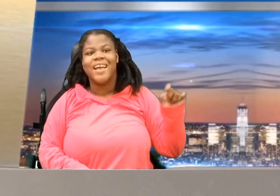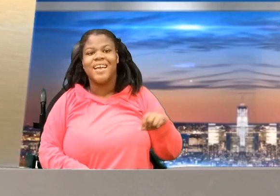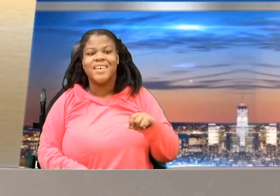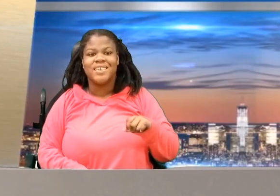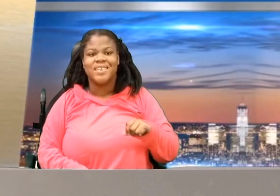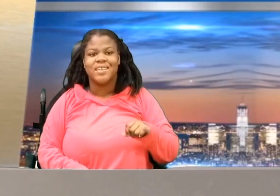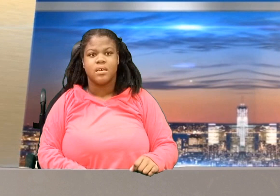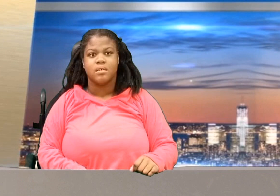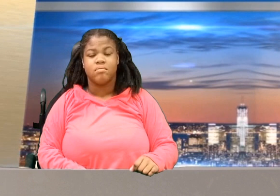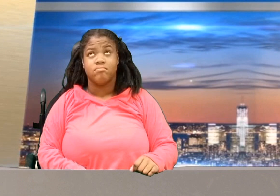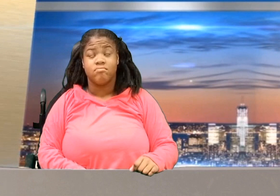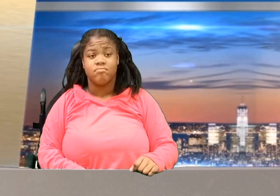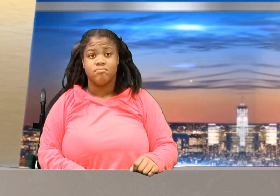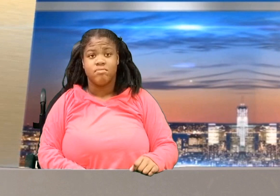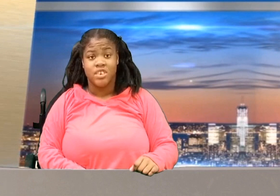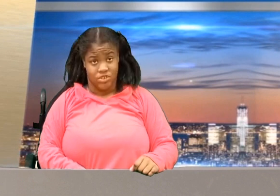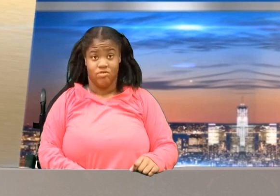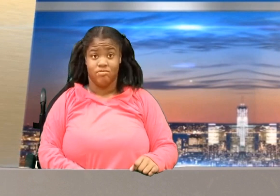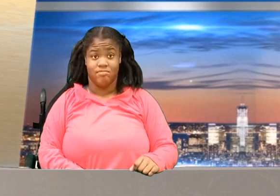contract is